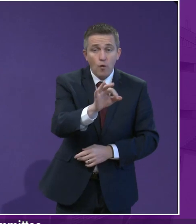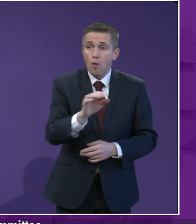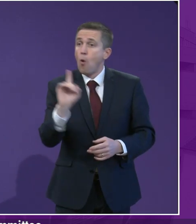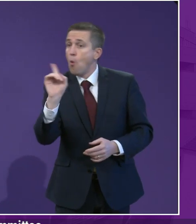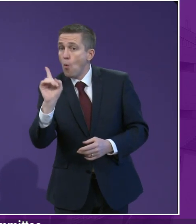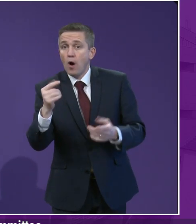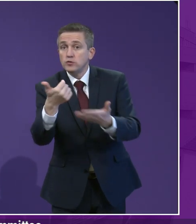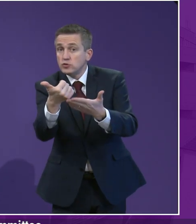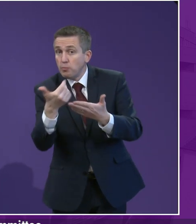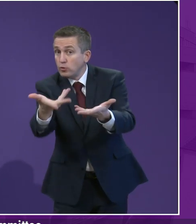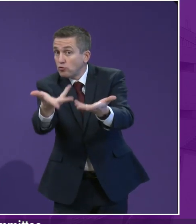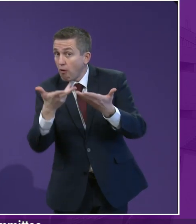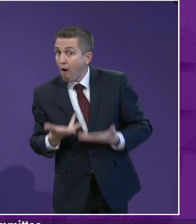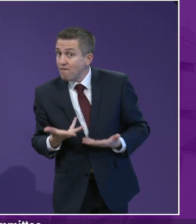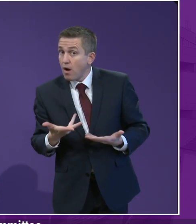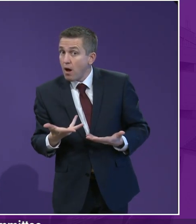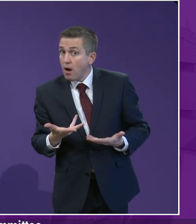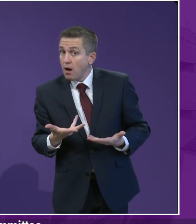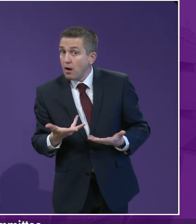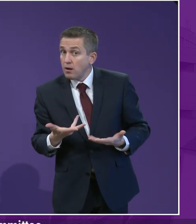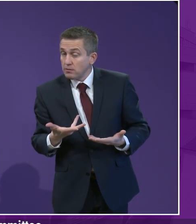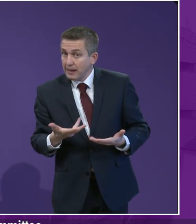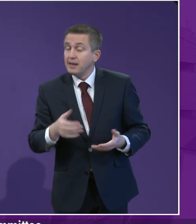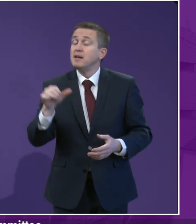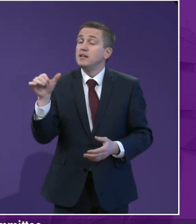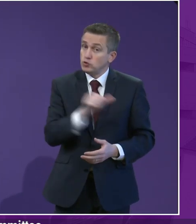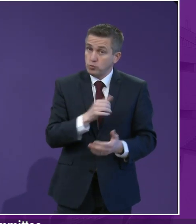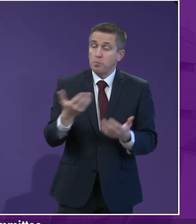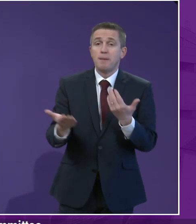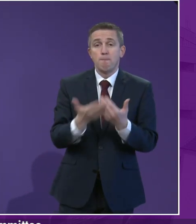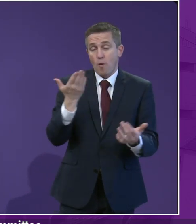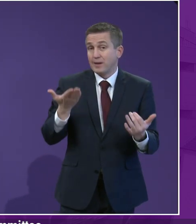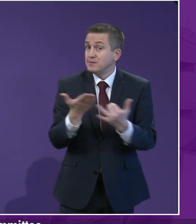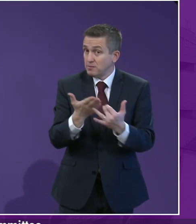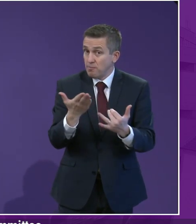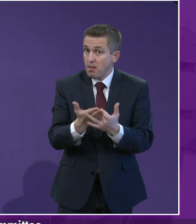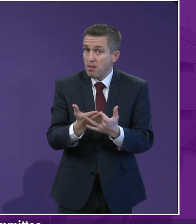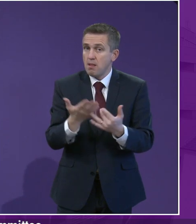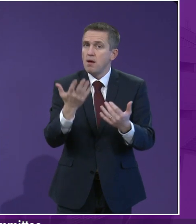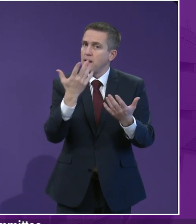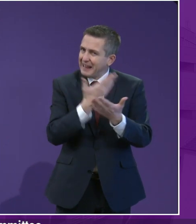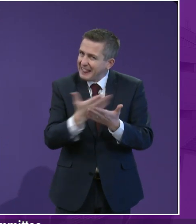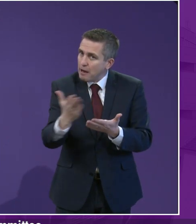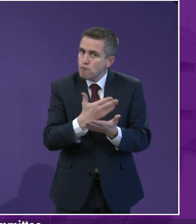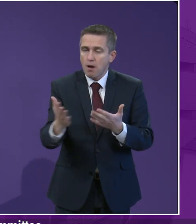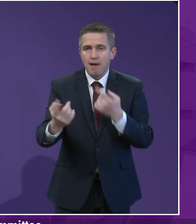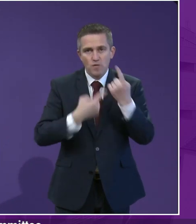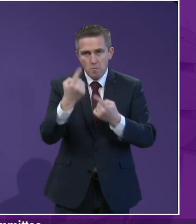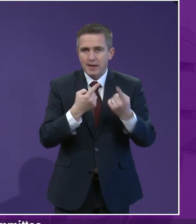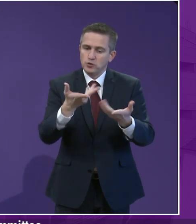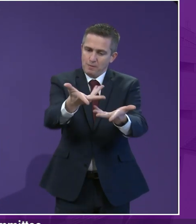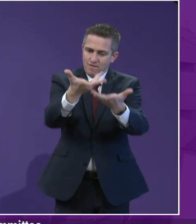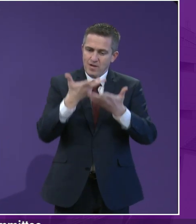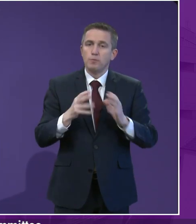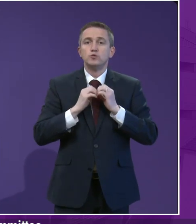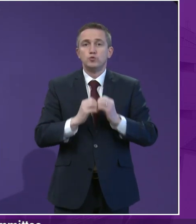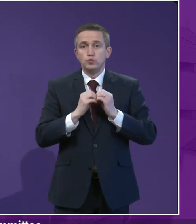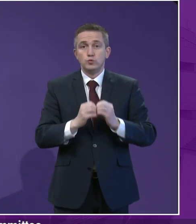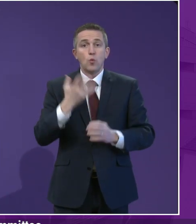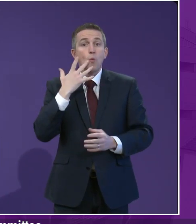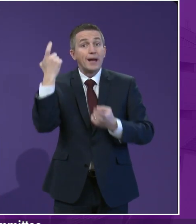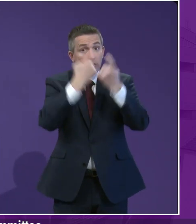about what support might be available. And students do really struggle with knowing what they can ask for. I don't